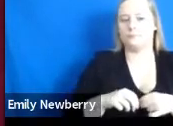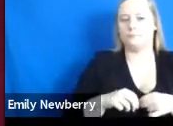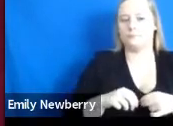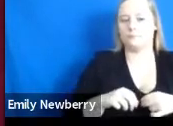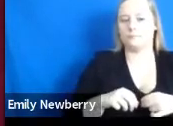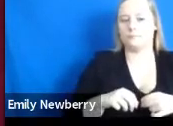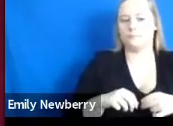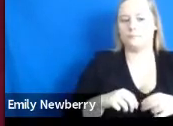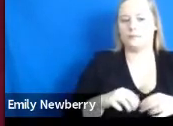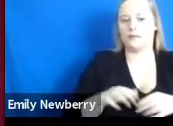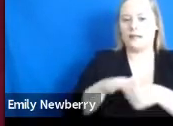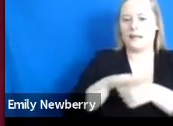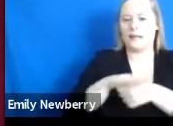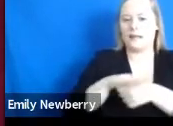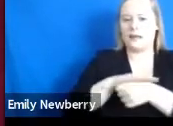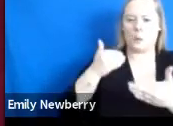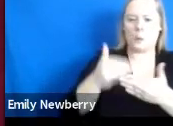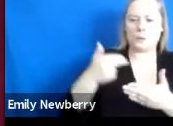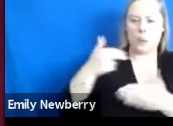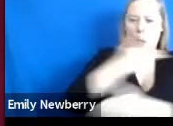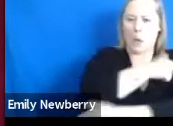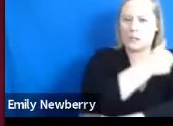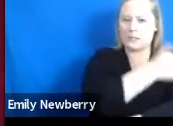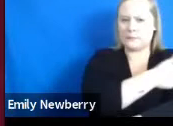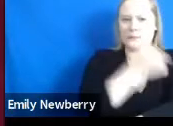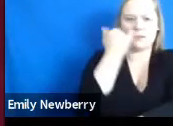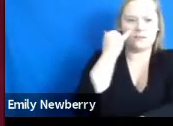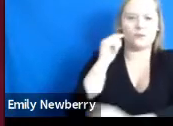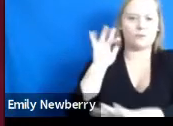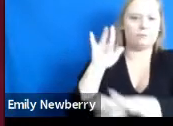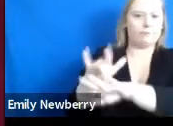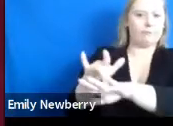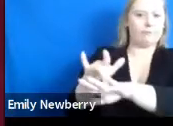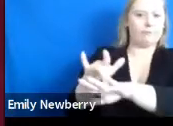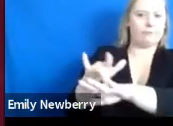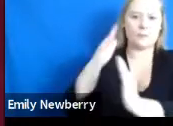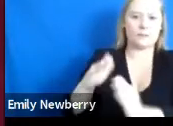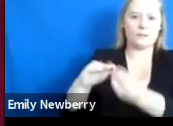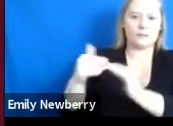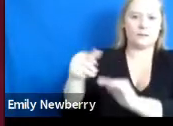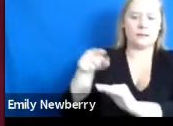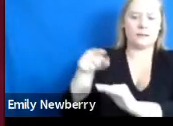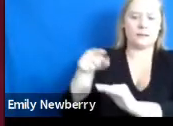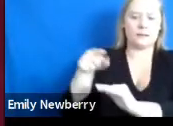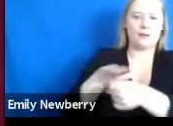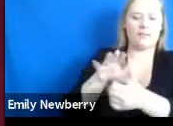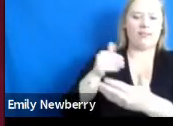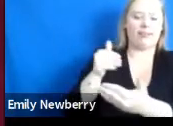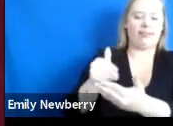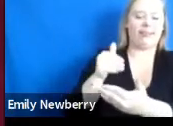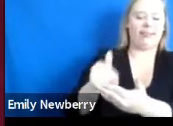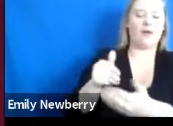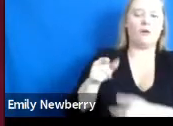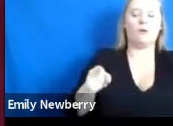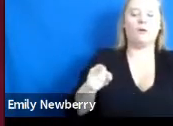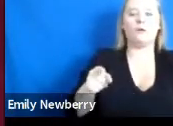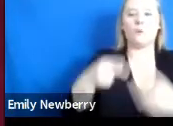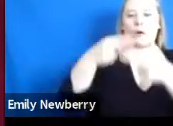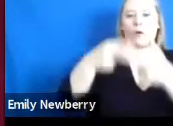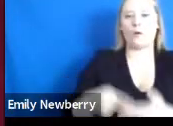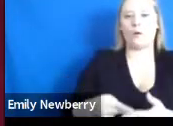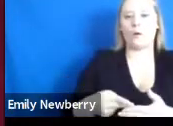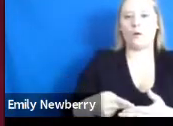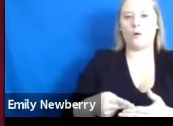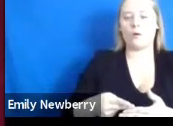over by the hospital, if you've been to Farmington before, right near that area is the area we call Twitka,